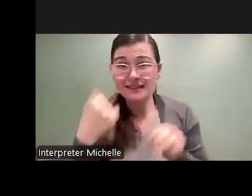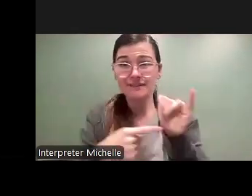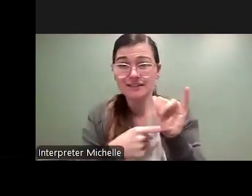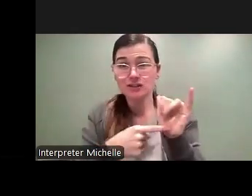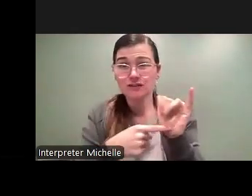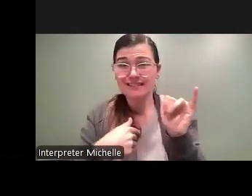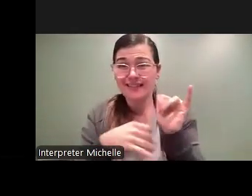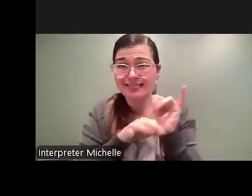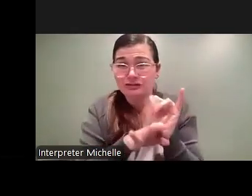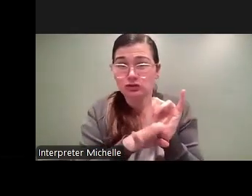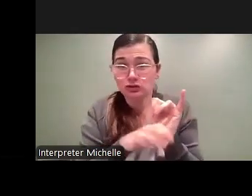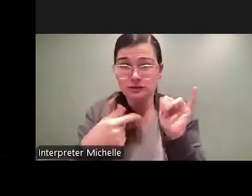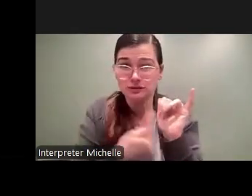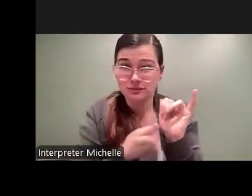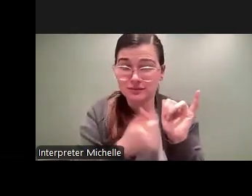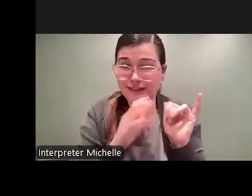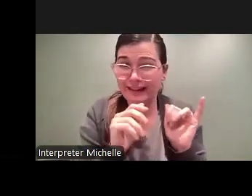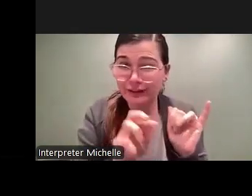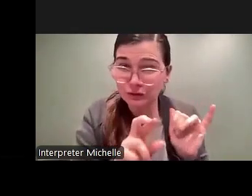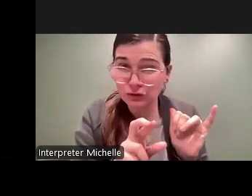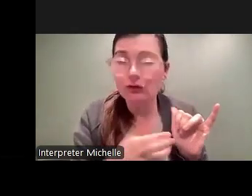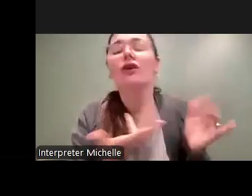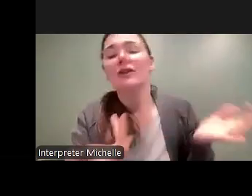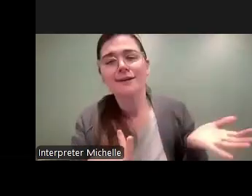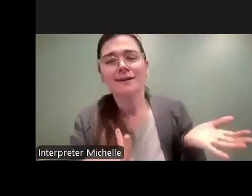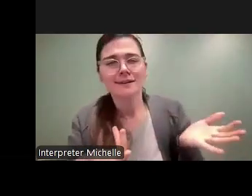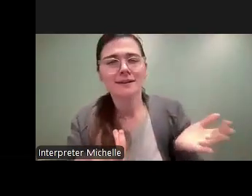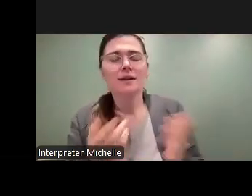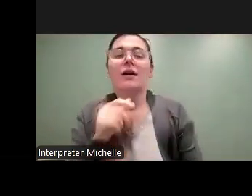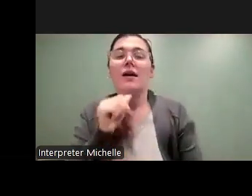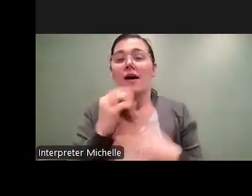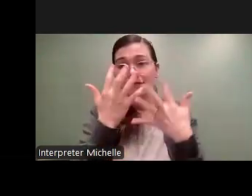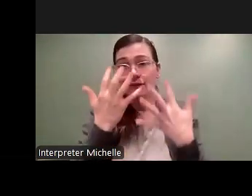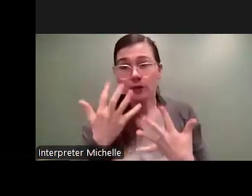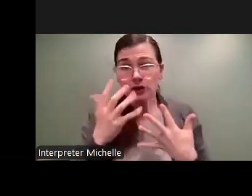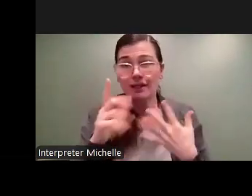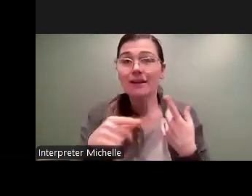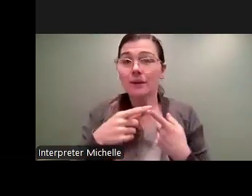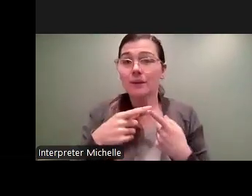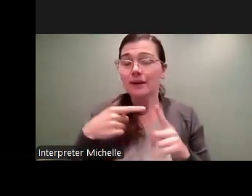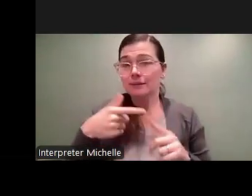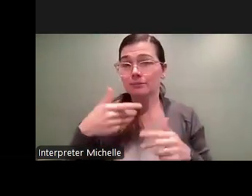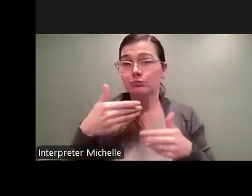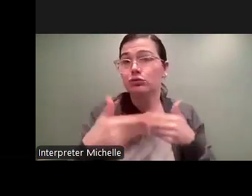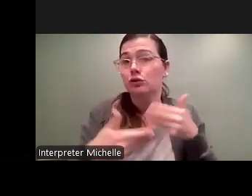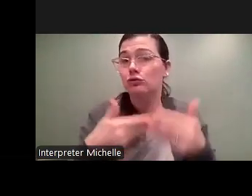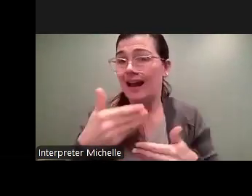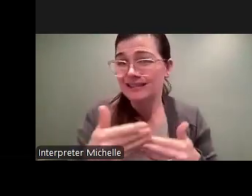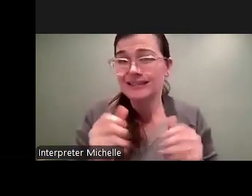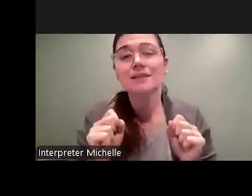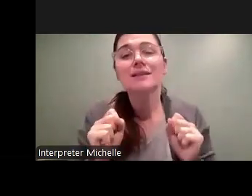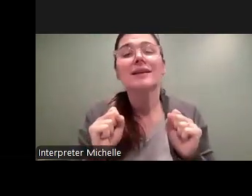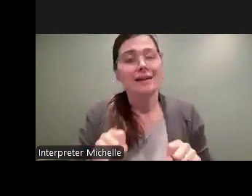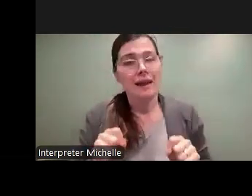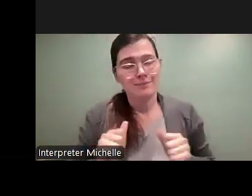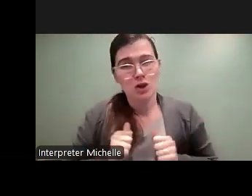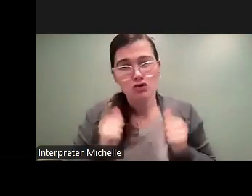cancer. Unfortunately, when cervical cancer progresses, it can be quite aggressive. And